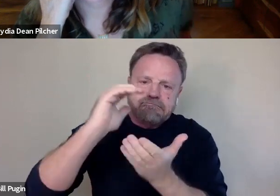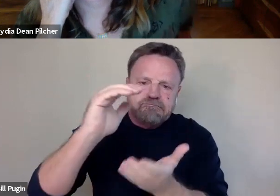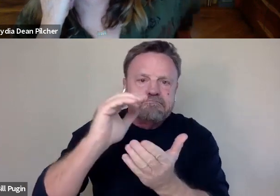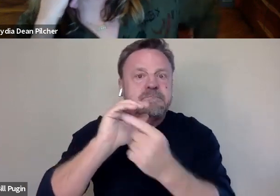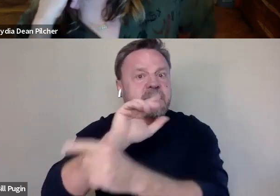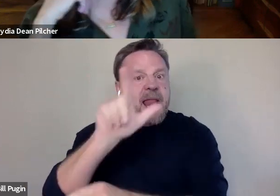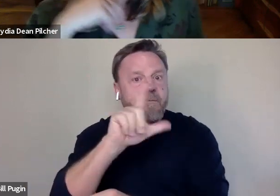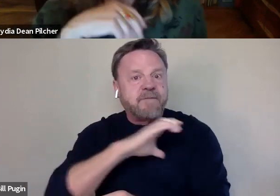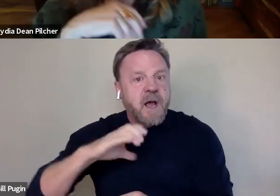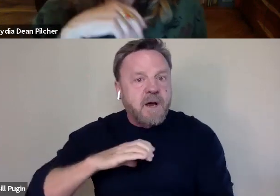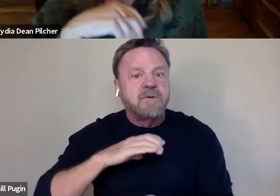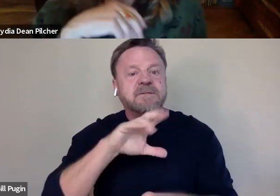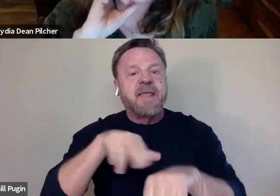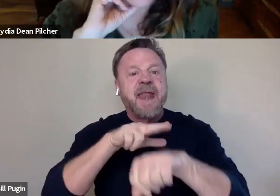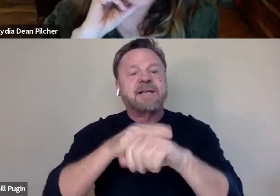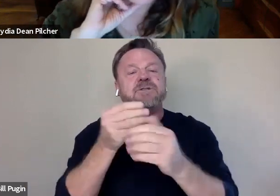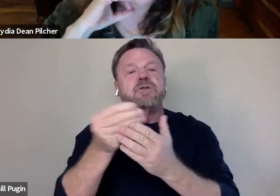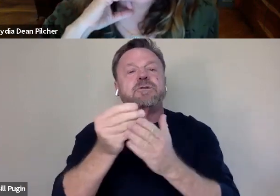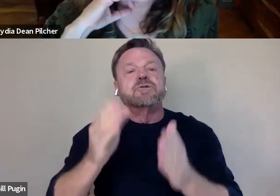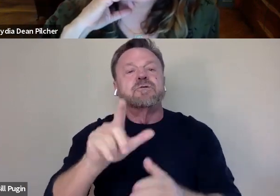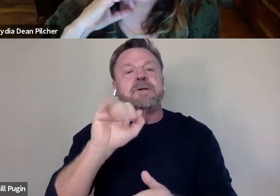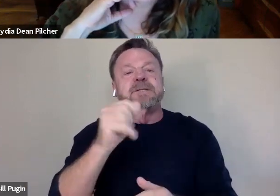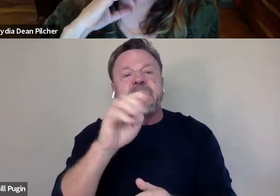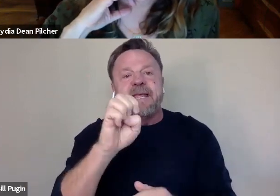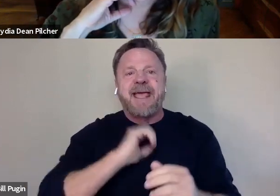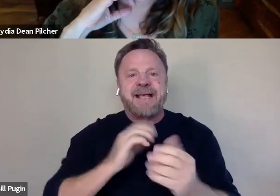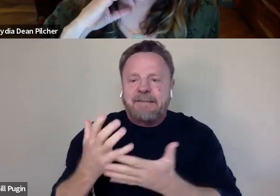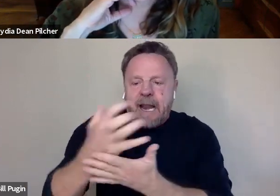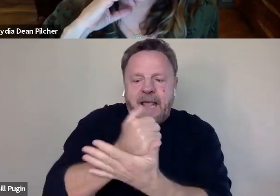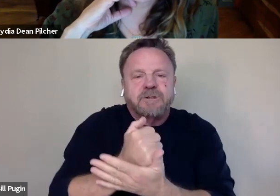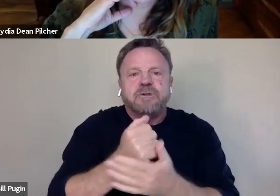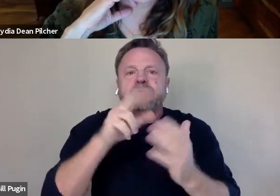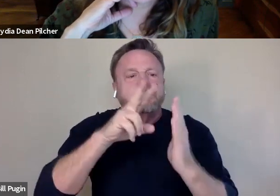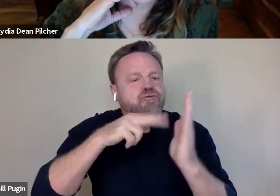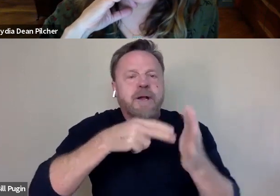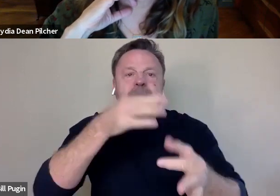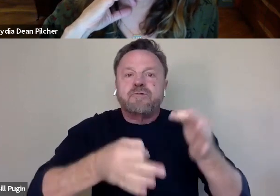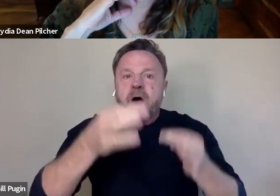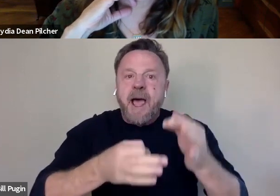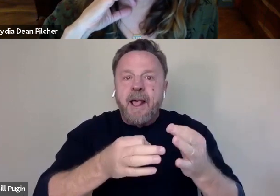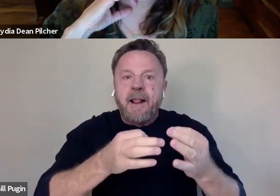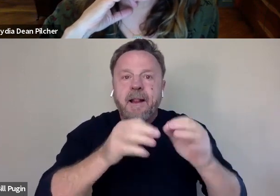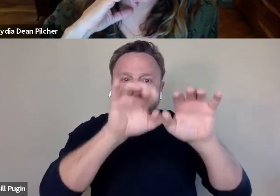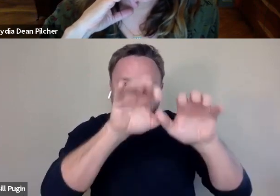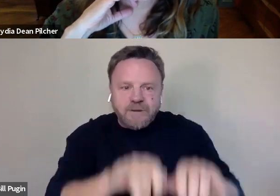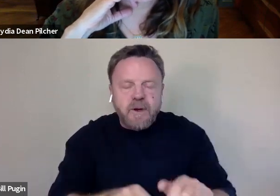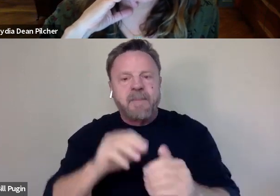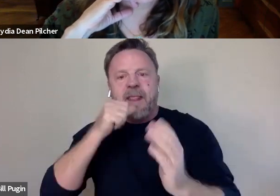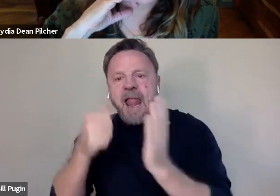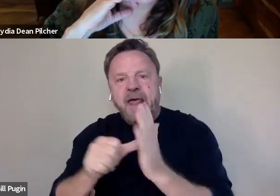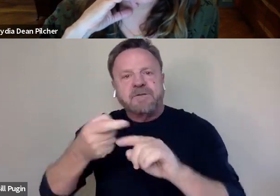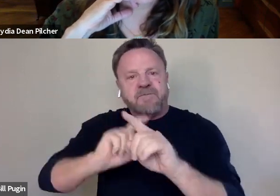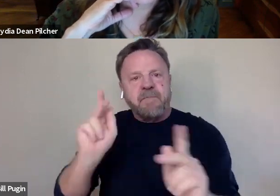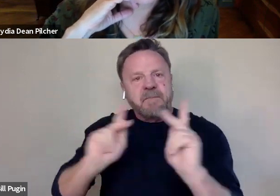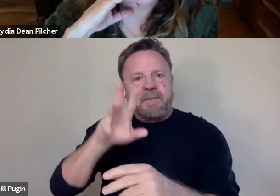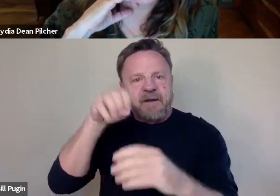Congress. The National Consumers League has a whole collection. You can read the trial transcripts, you can read letters from the sort of key players. And